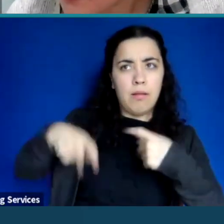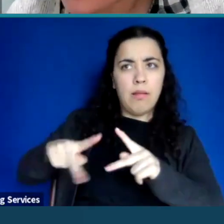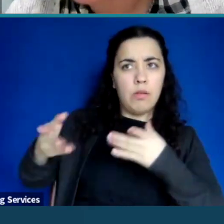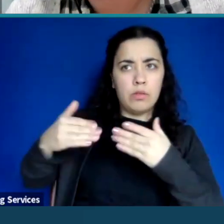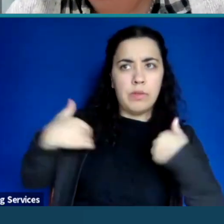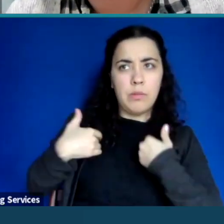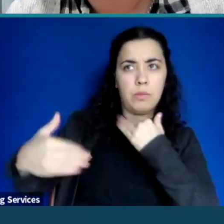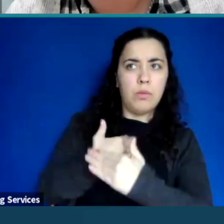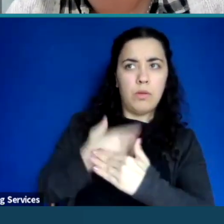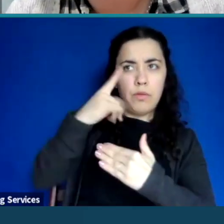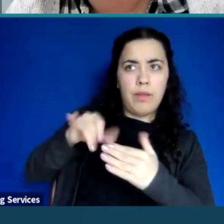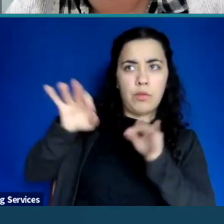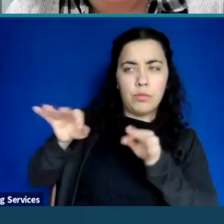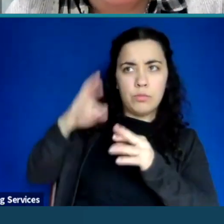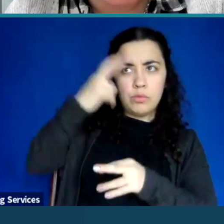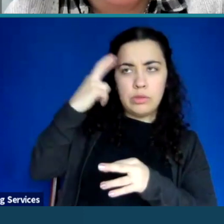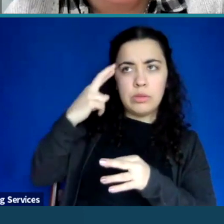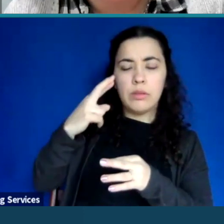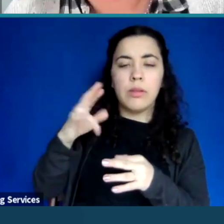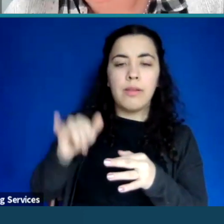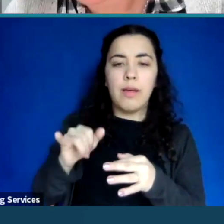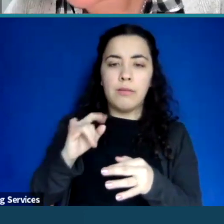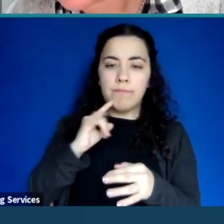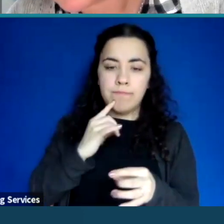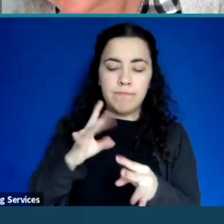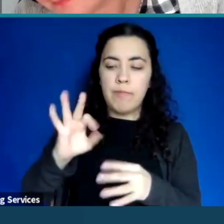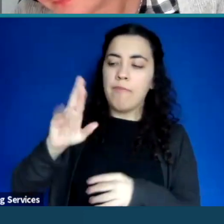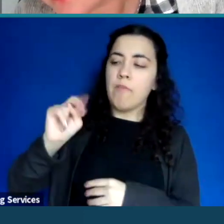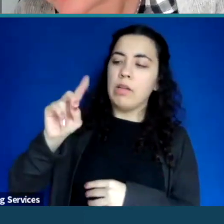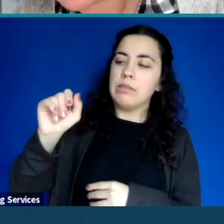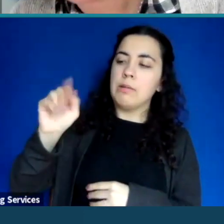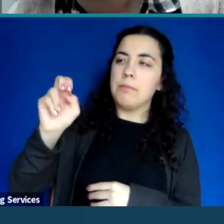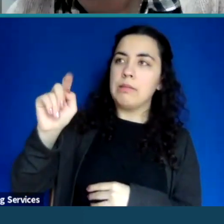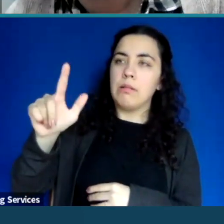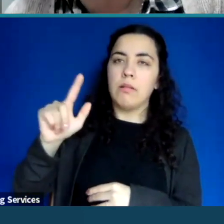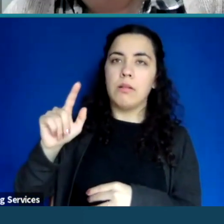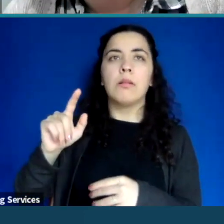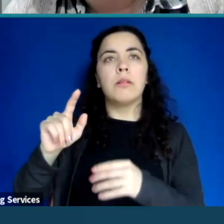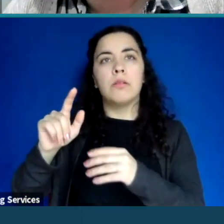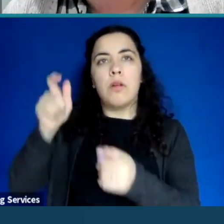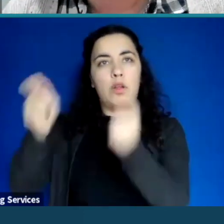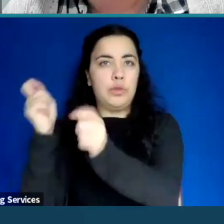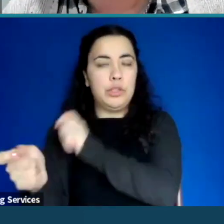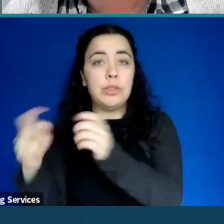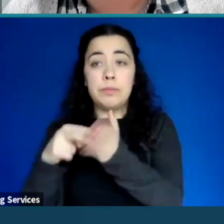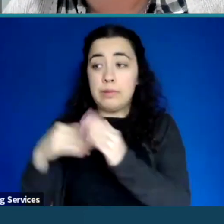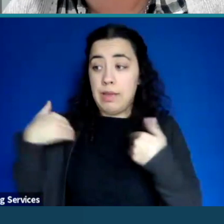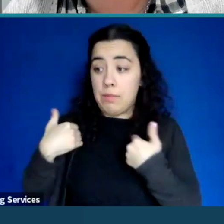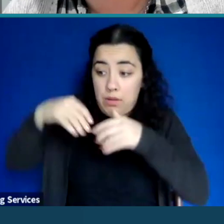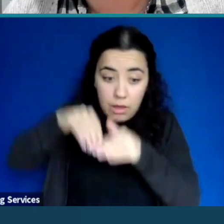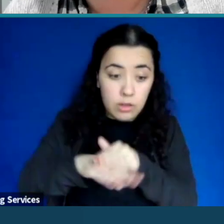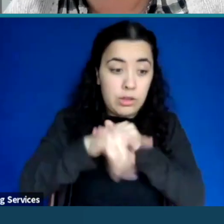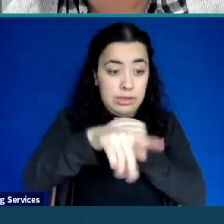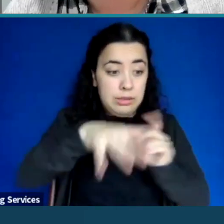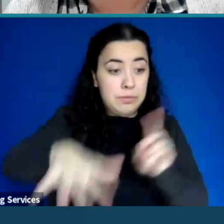service animal. So fundamental alteration basically means allowing the animal to be in this space would fundamentally alter